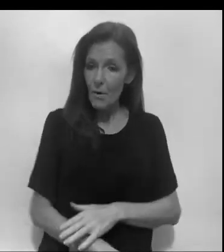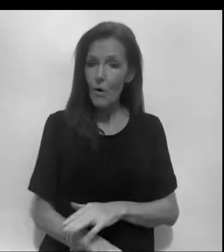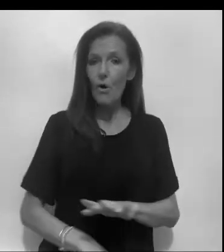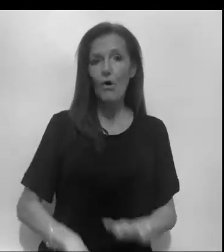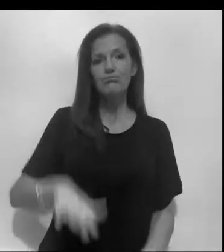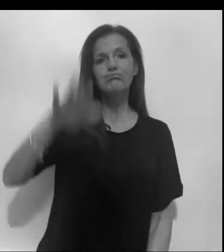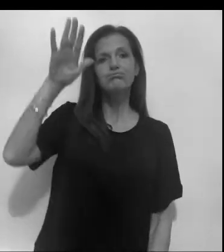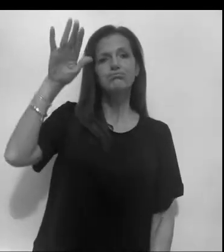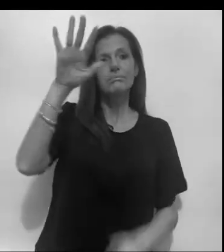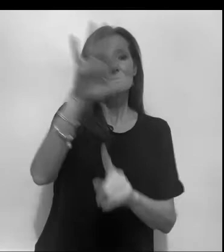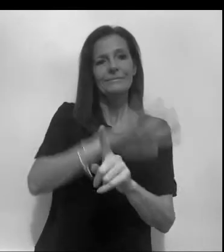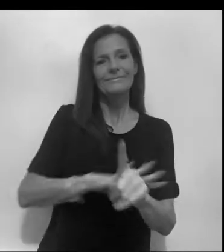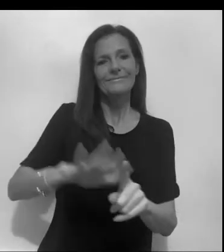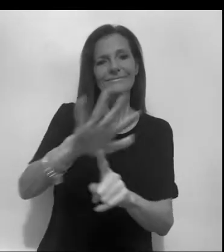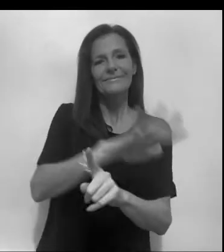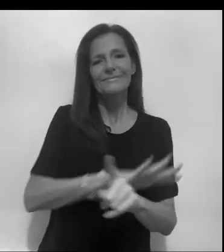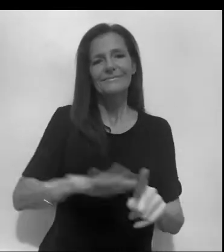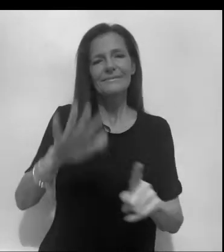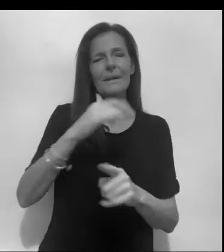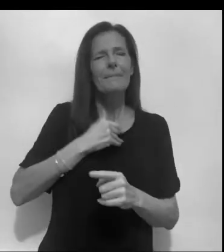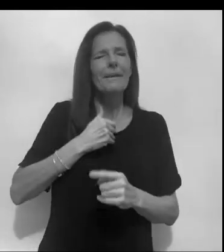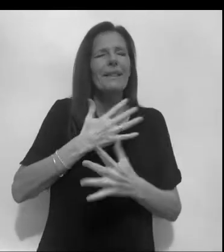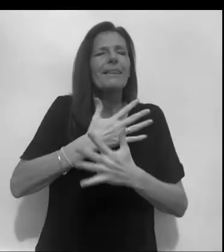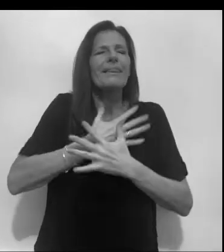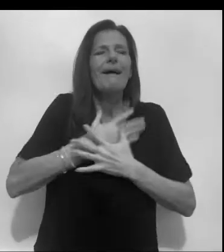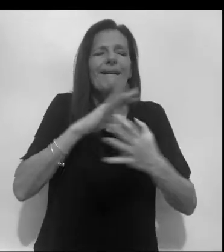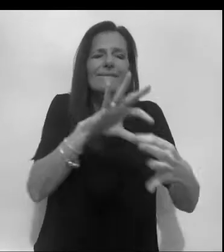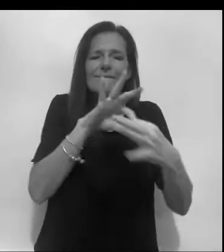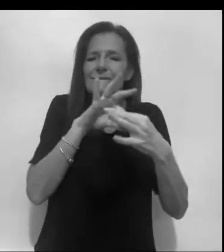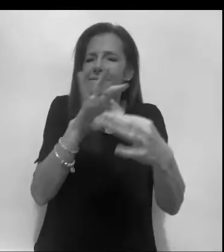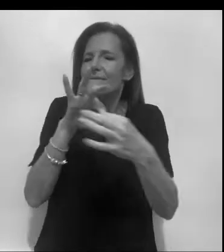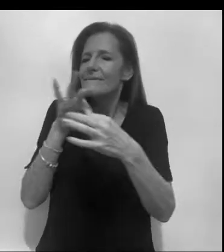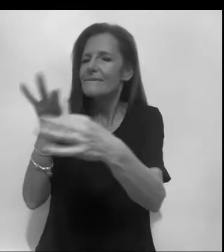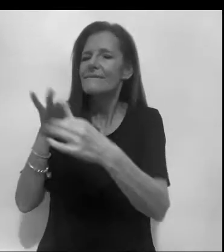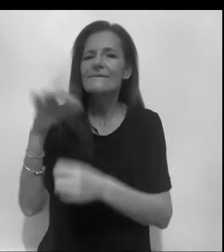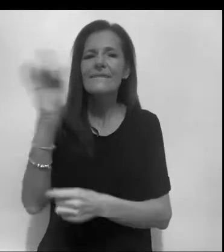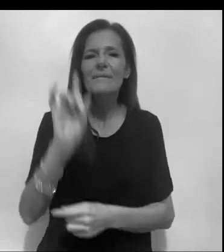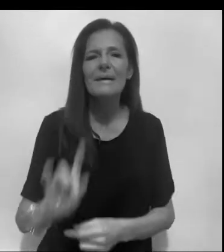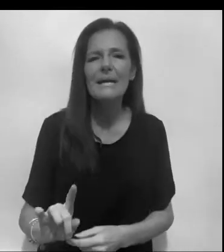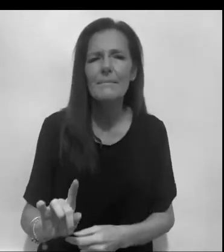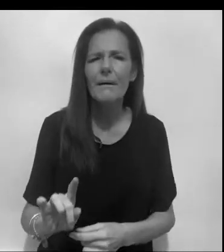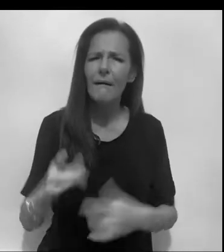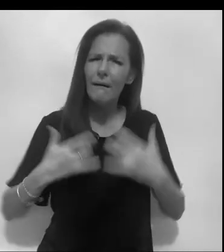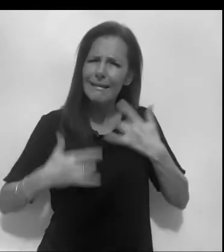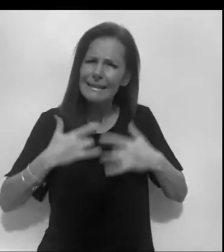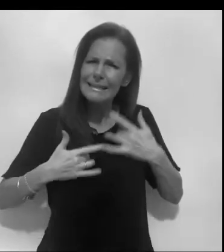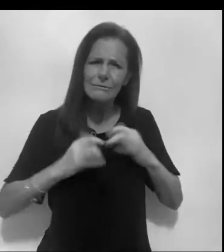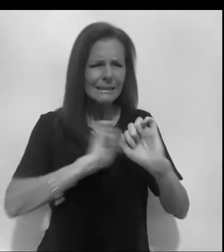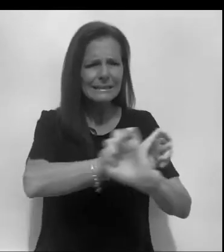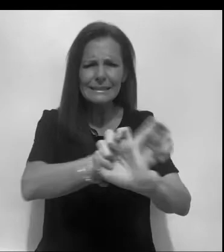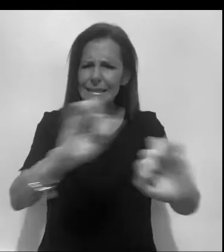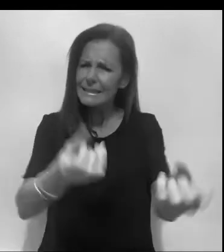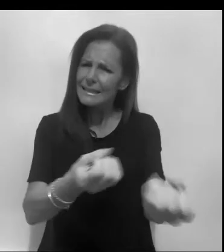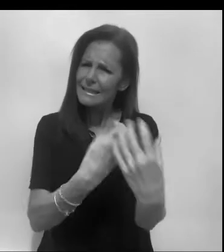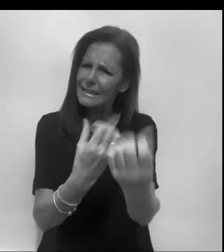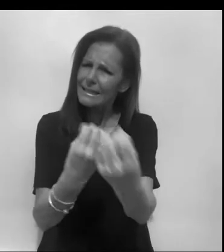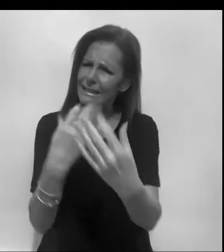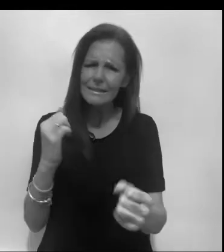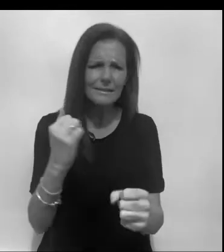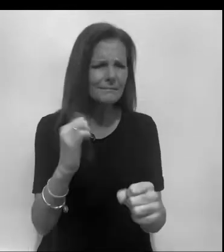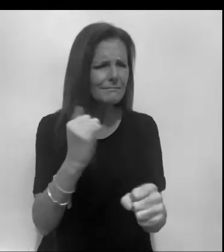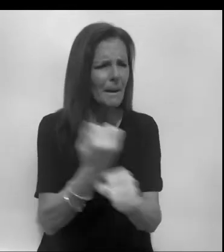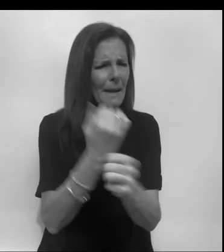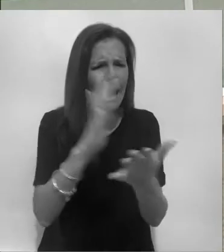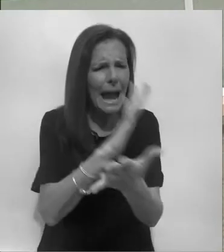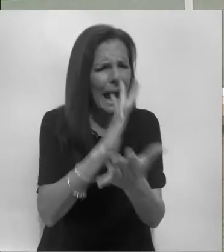which means I love working with people. I'm interested in finding out about their lives, what makes them happy, and what things